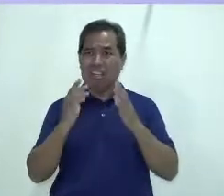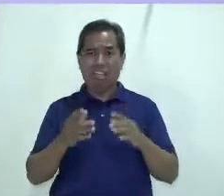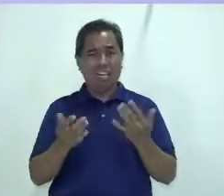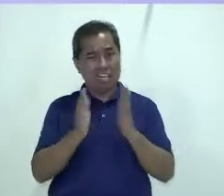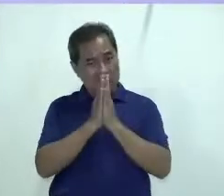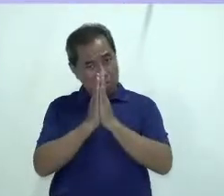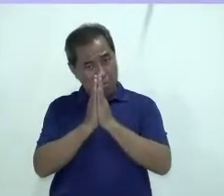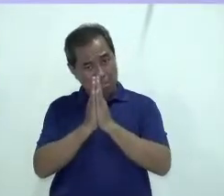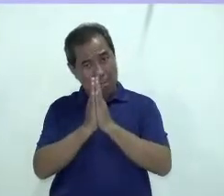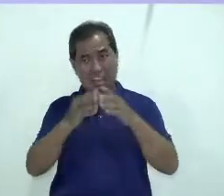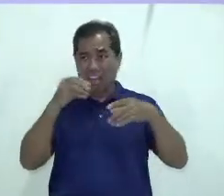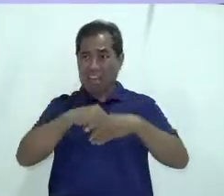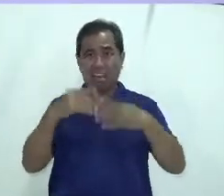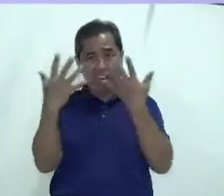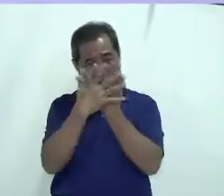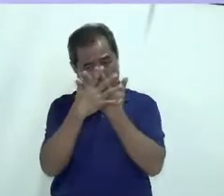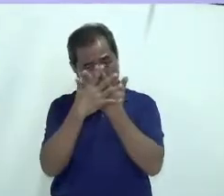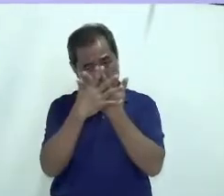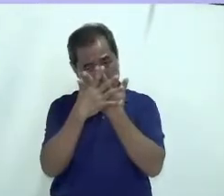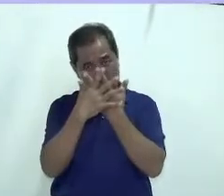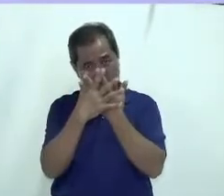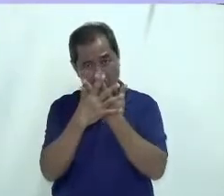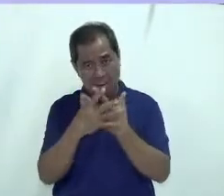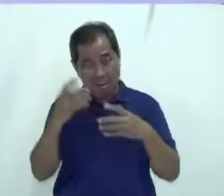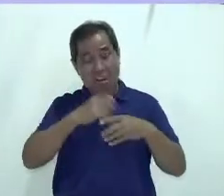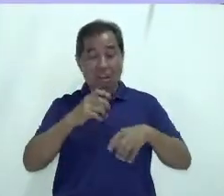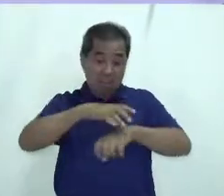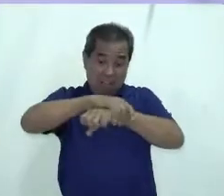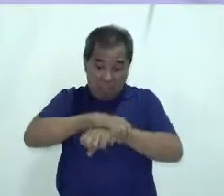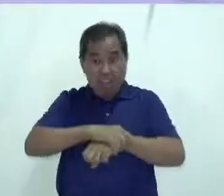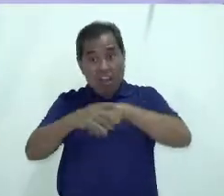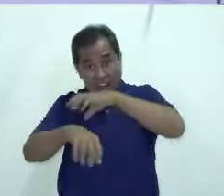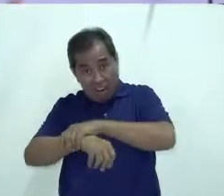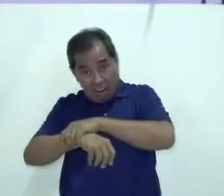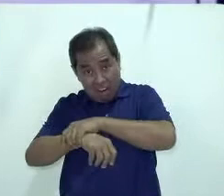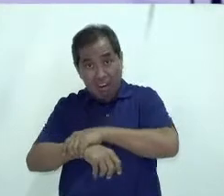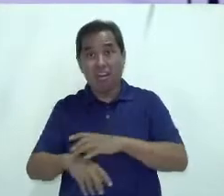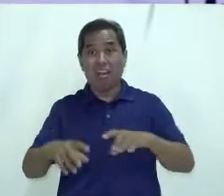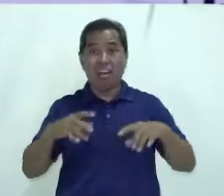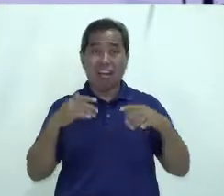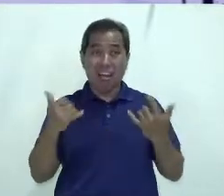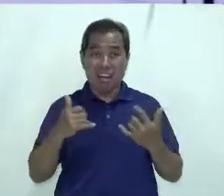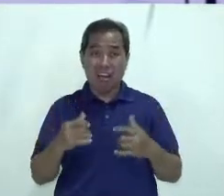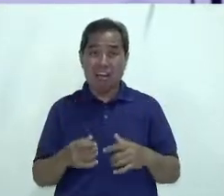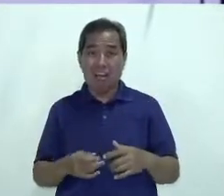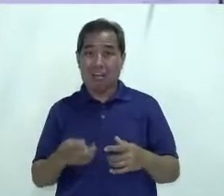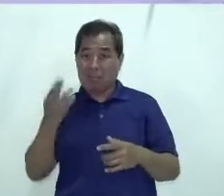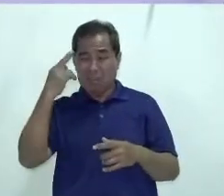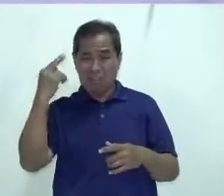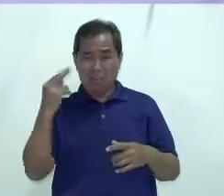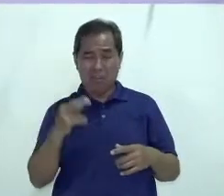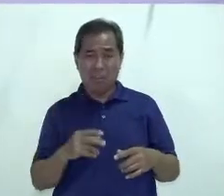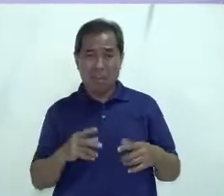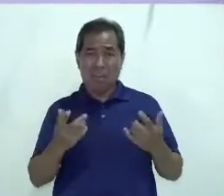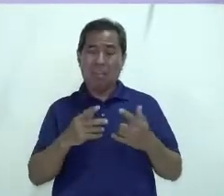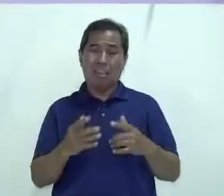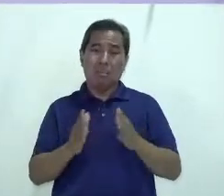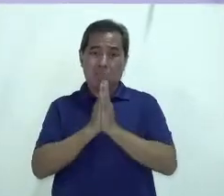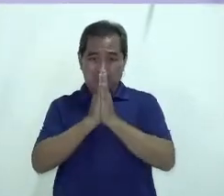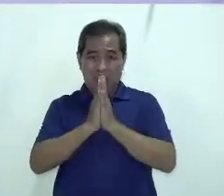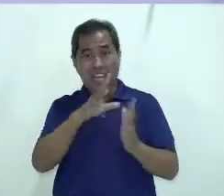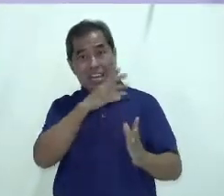an inner cell with stocks on their feet, and for whatever reason, they just start praying and